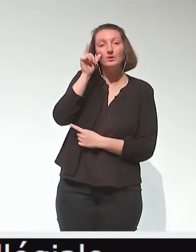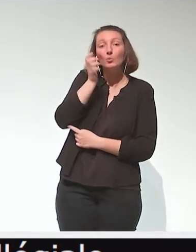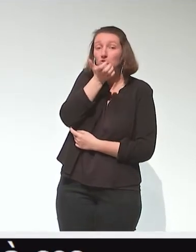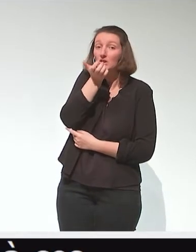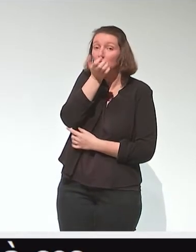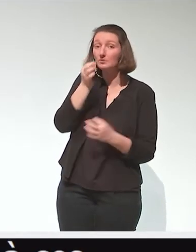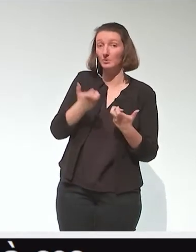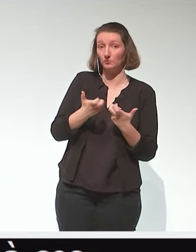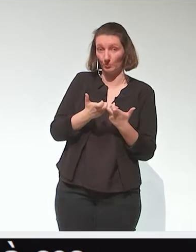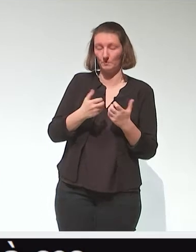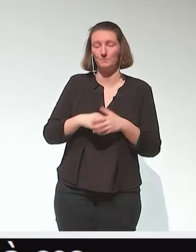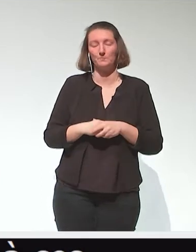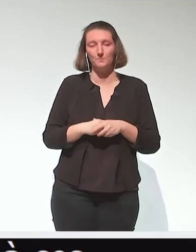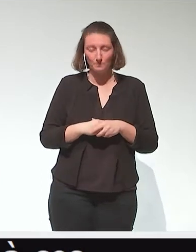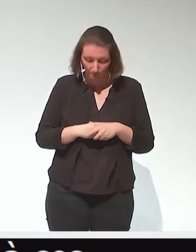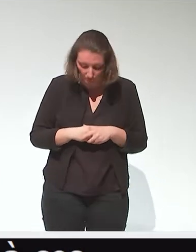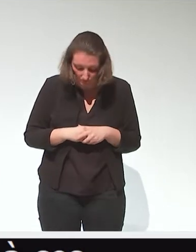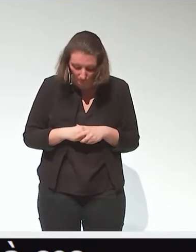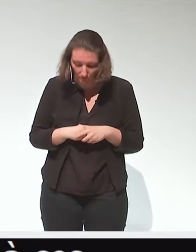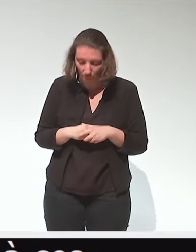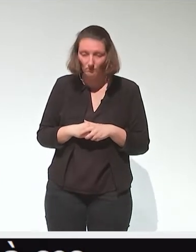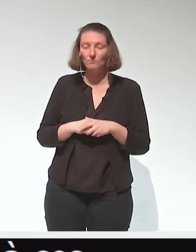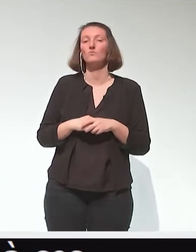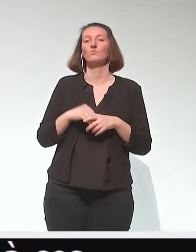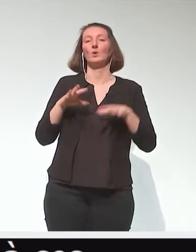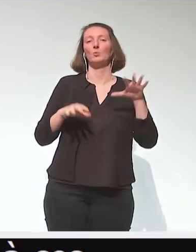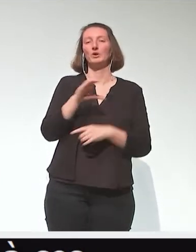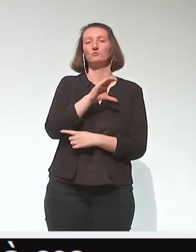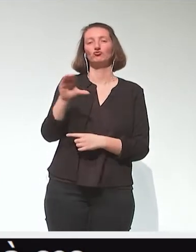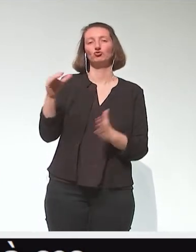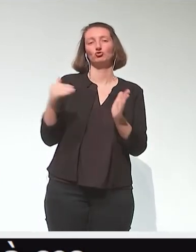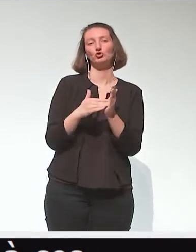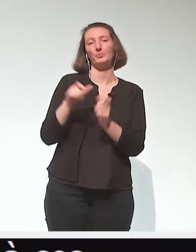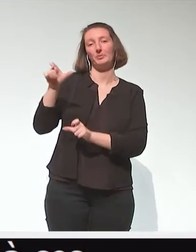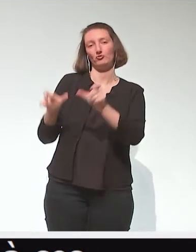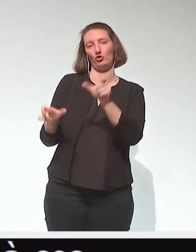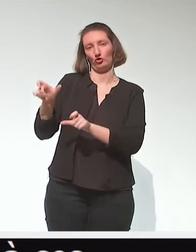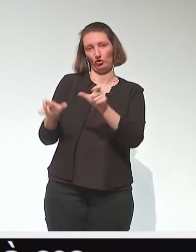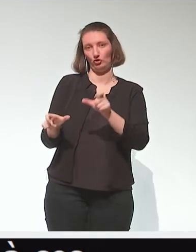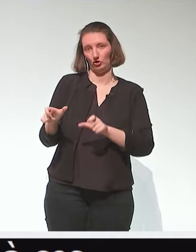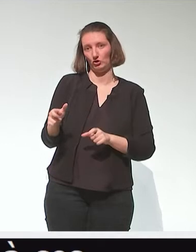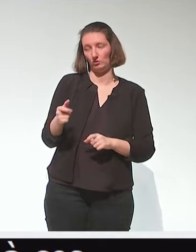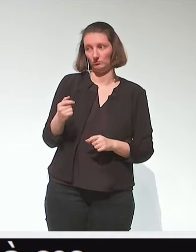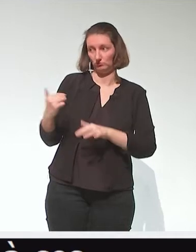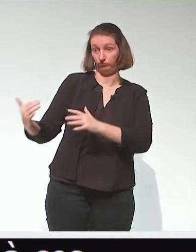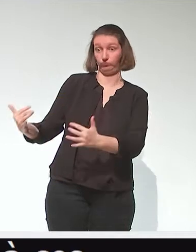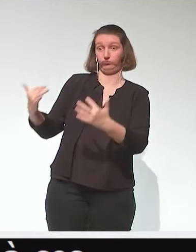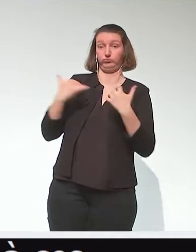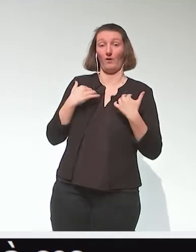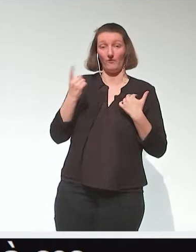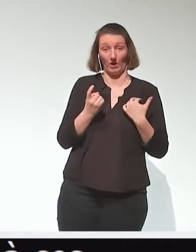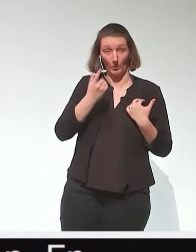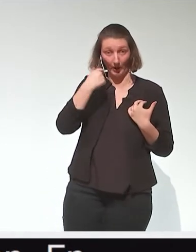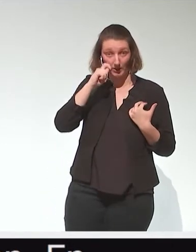the Ukraine. So just allow me to start with this. And now back to